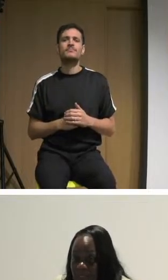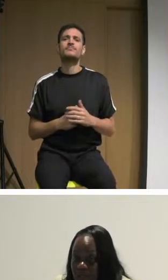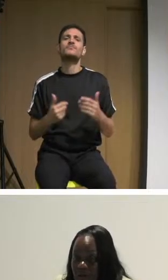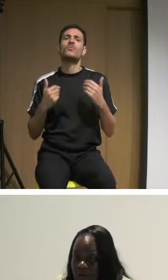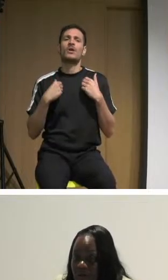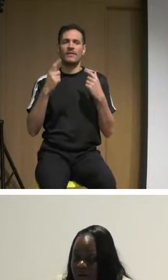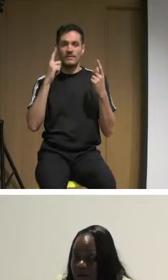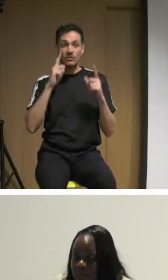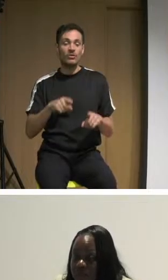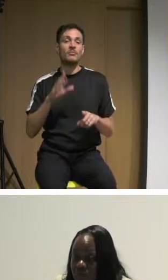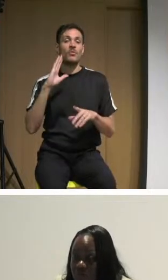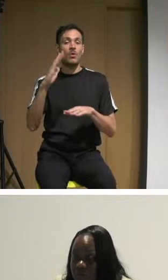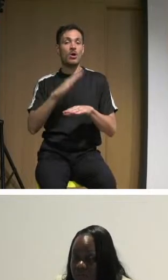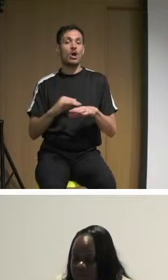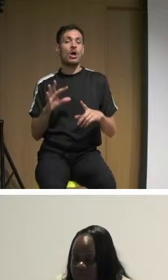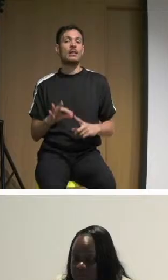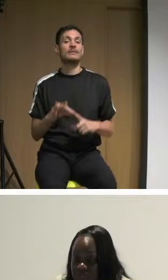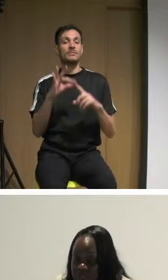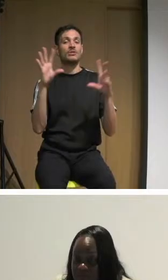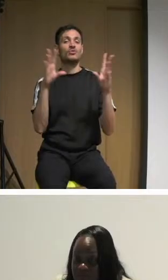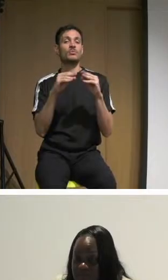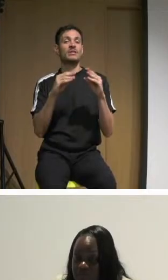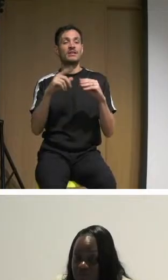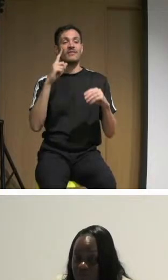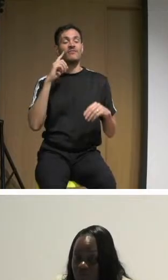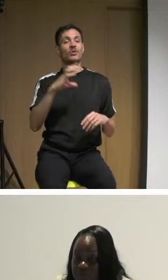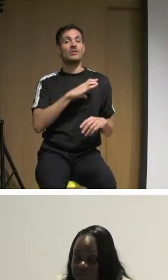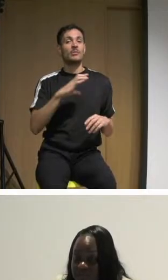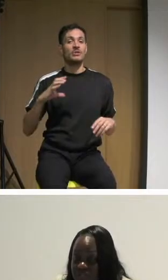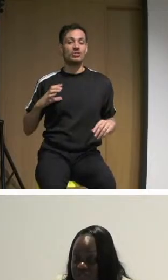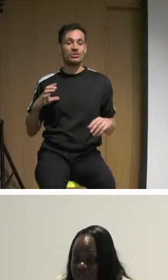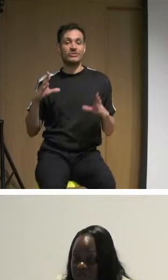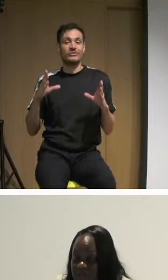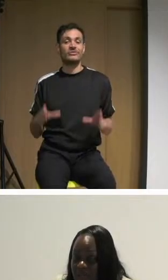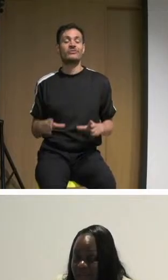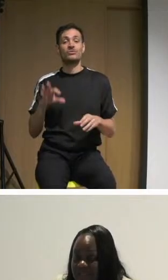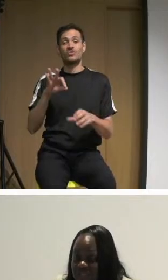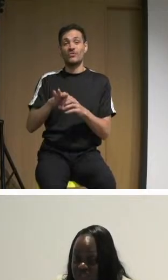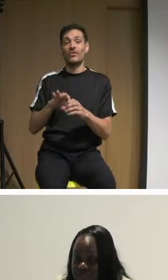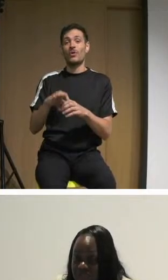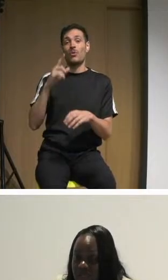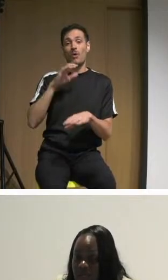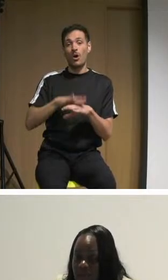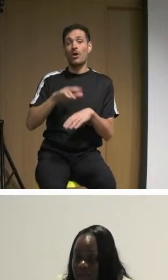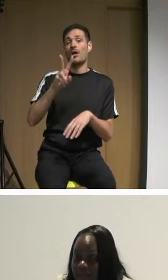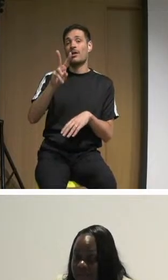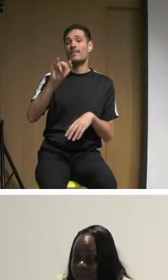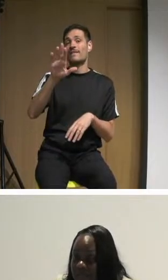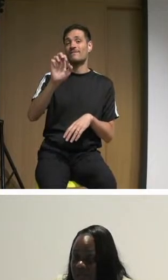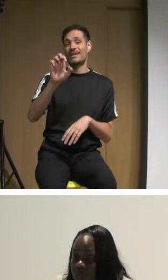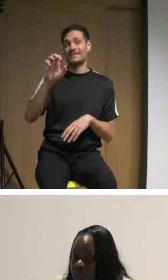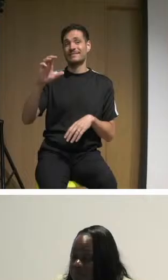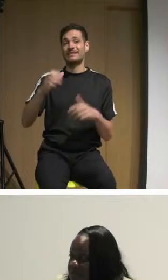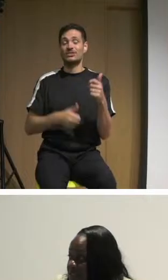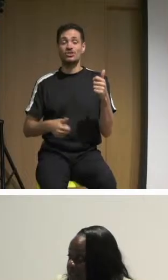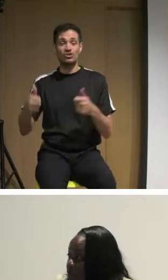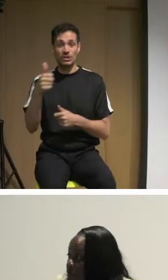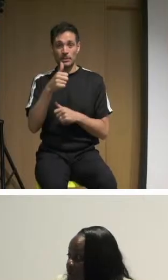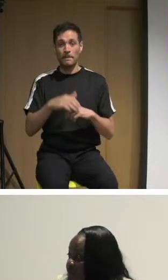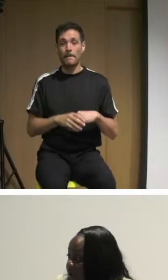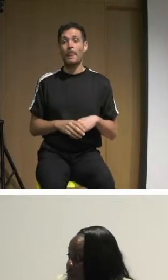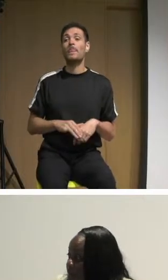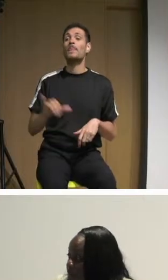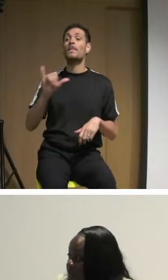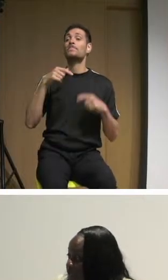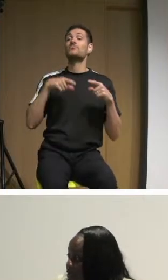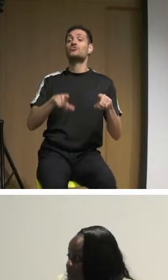meeting for the commission to vote on the vice chair. In addition, at that meeting, we will present all